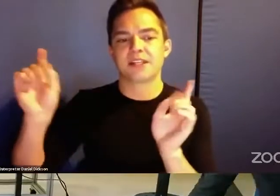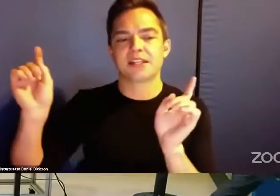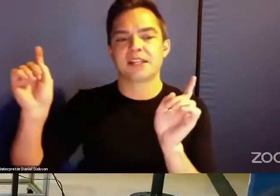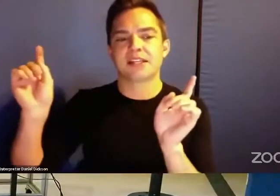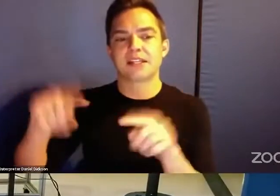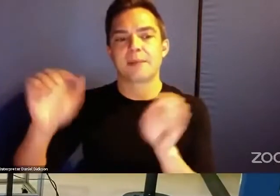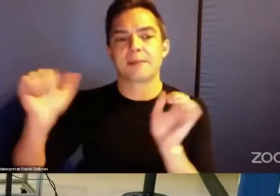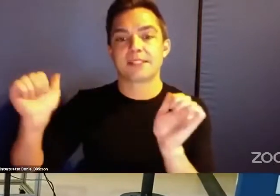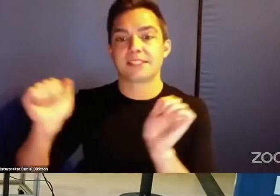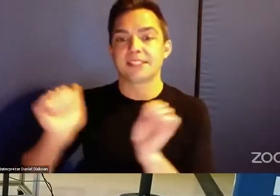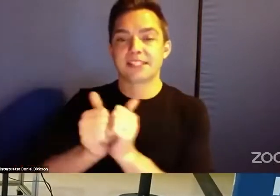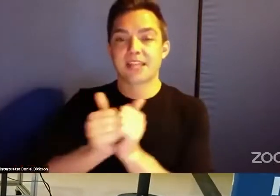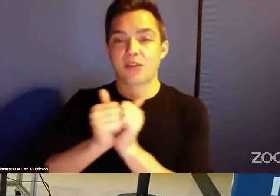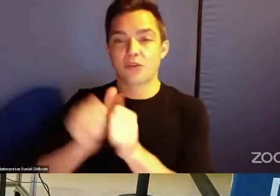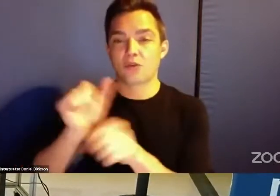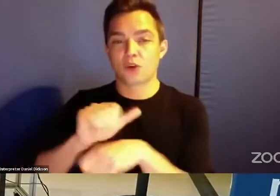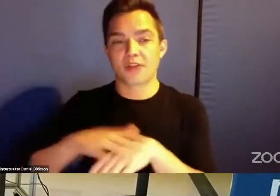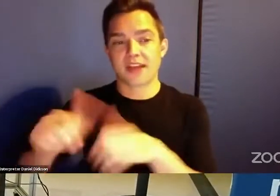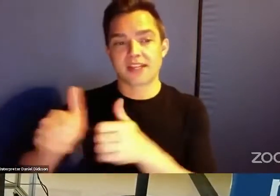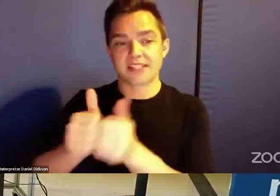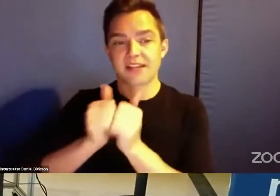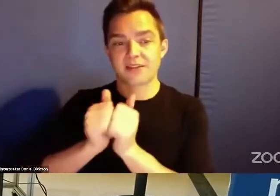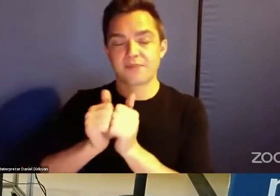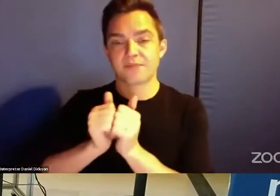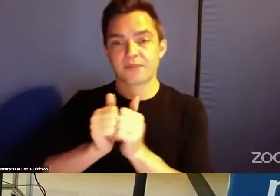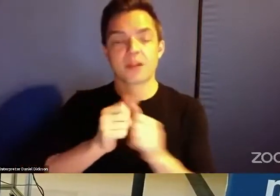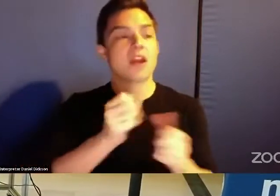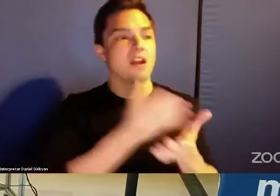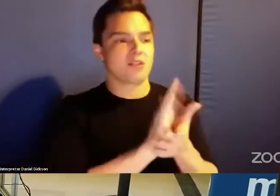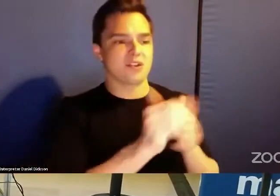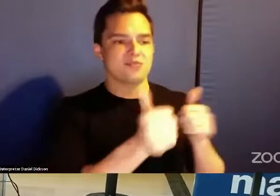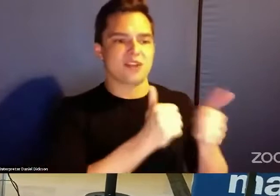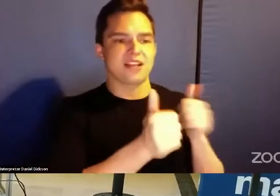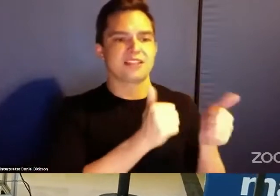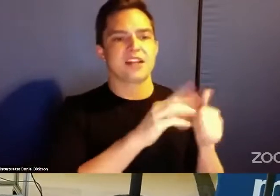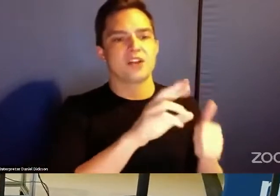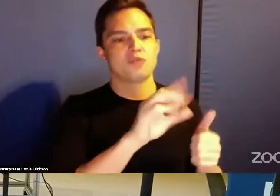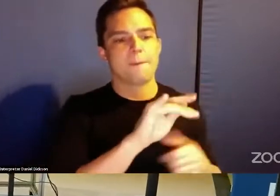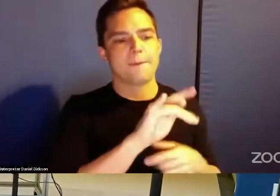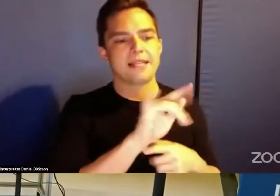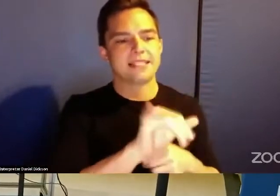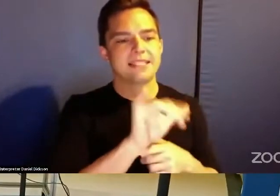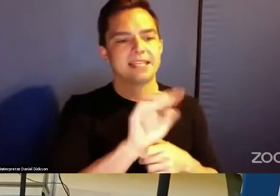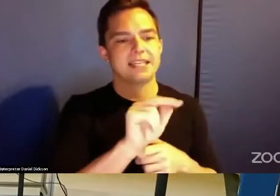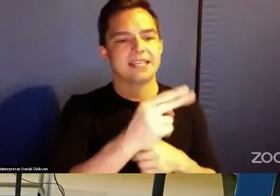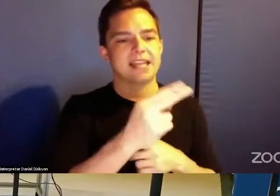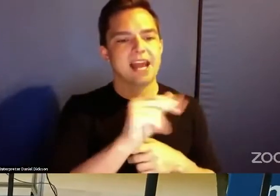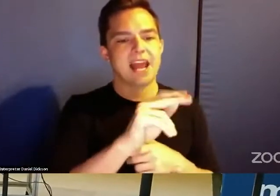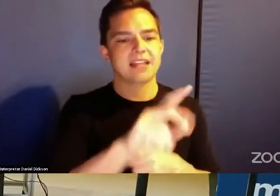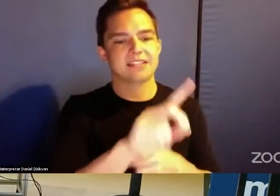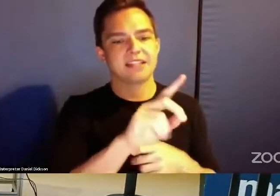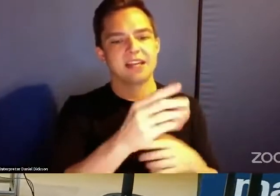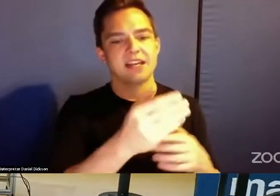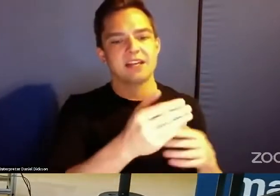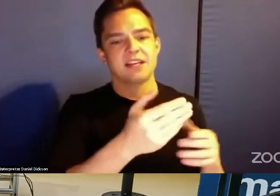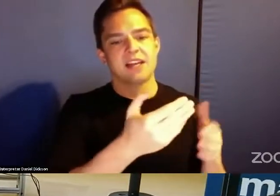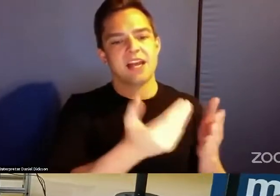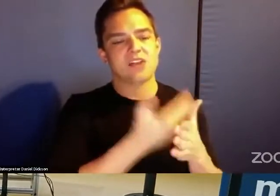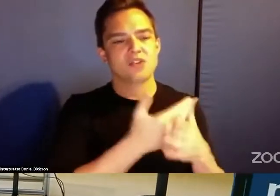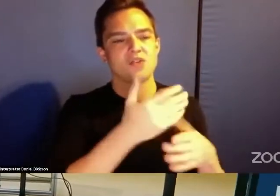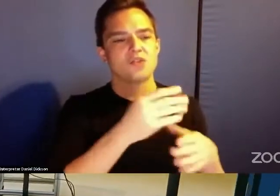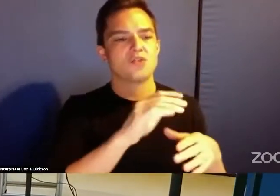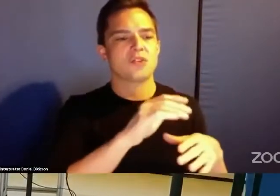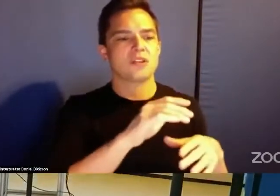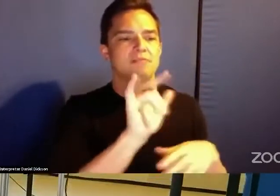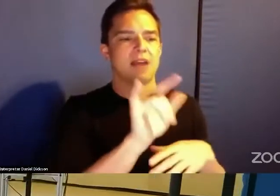is on. Here we go with Robility Enhanced and a new pilot in the wheelchair. This is Rolf Schock. Many of you